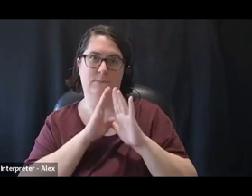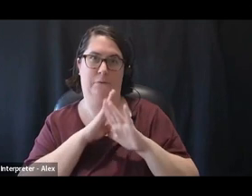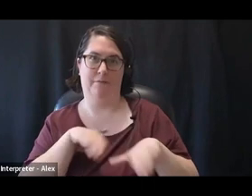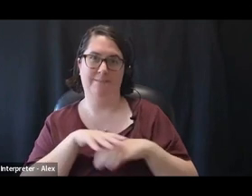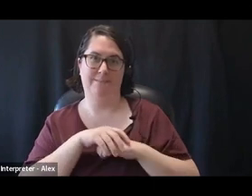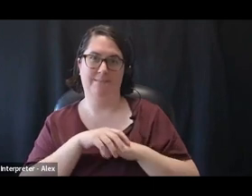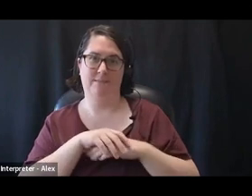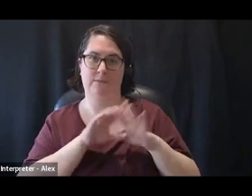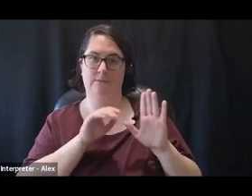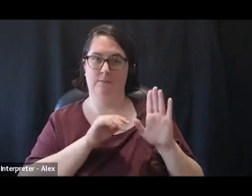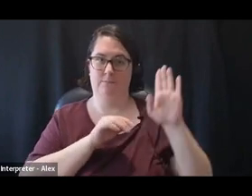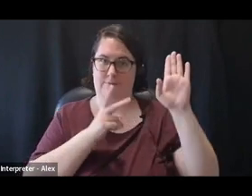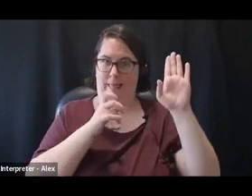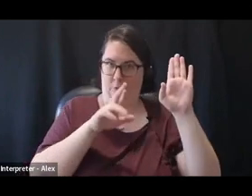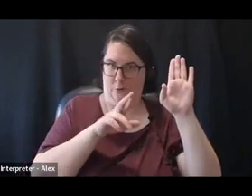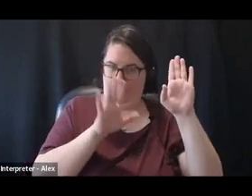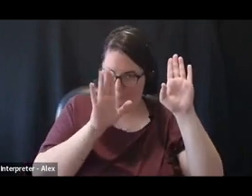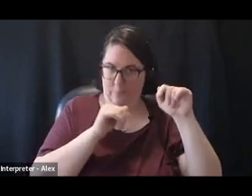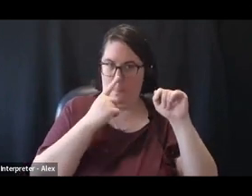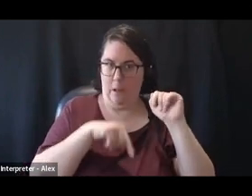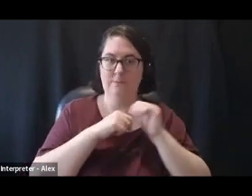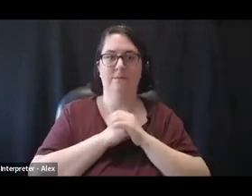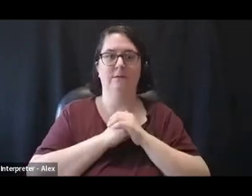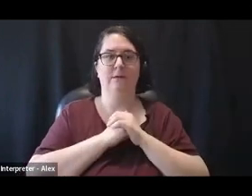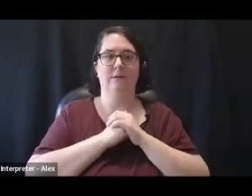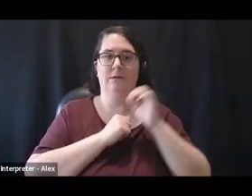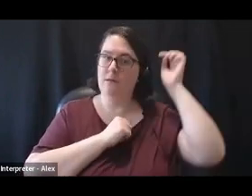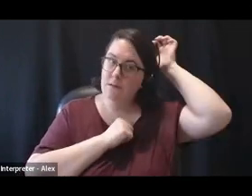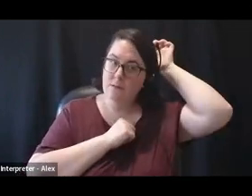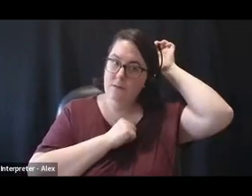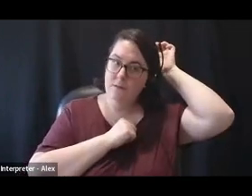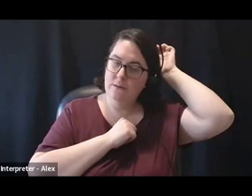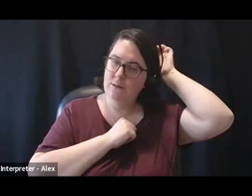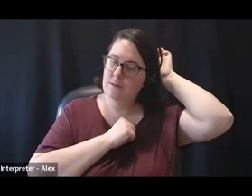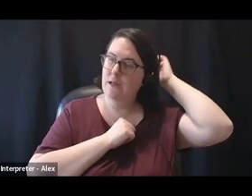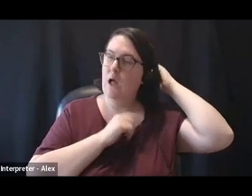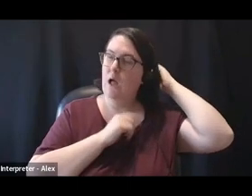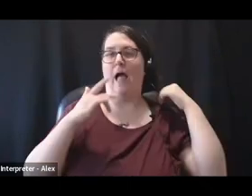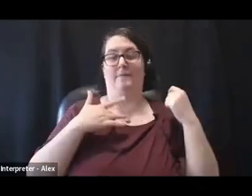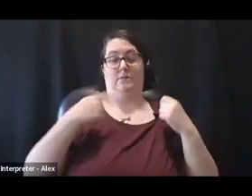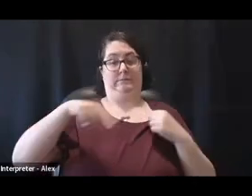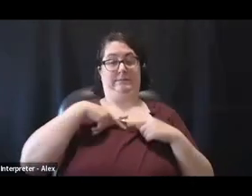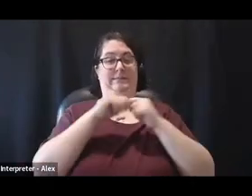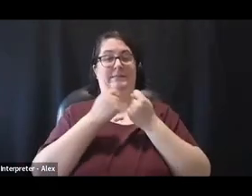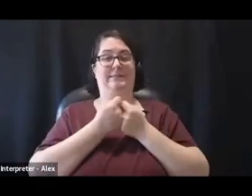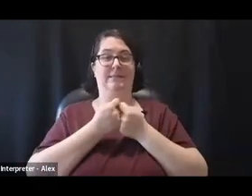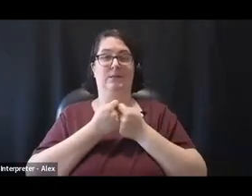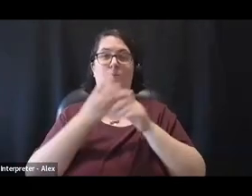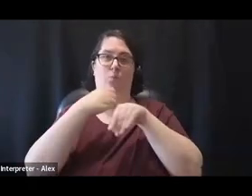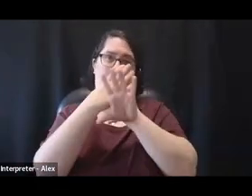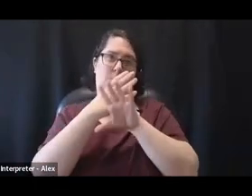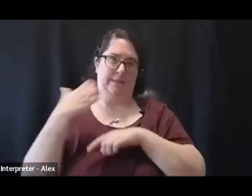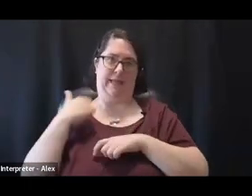I don't mind. I do find our team works remote, so we're all across